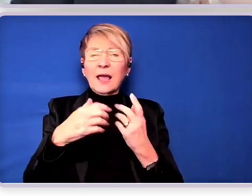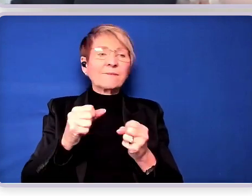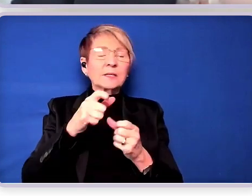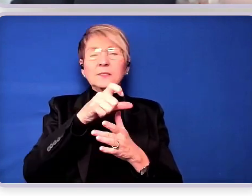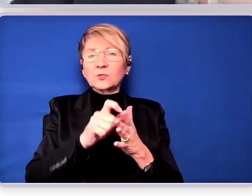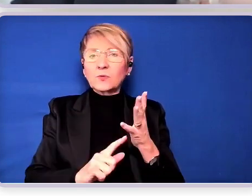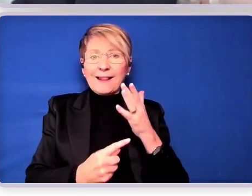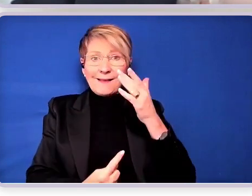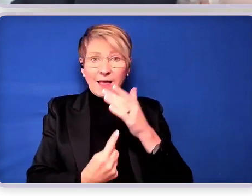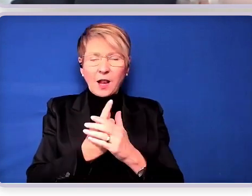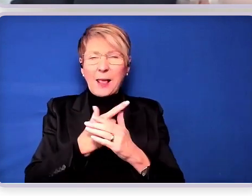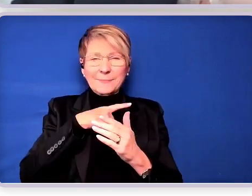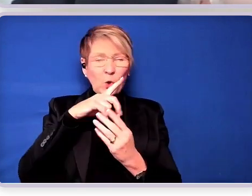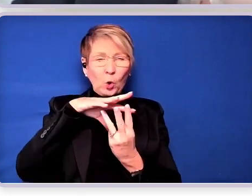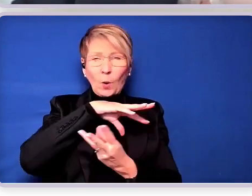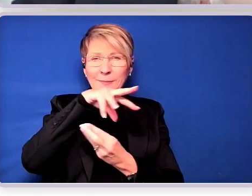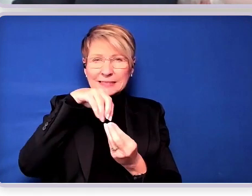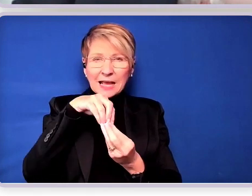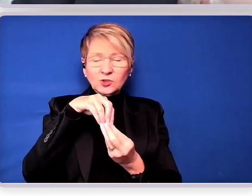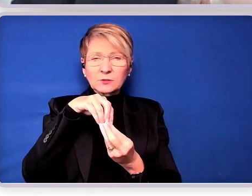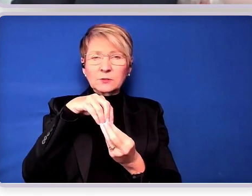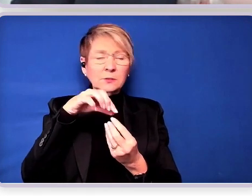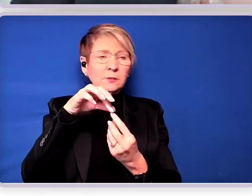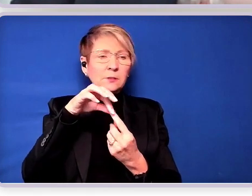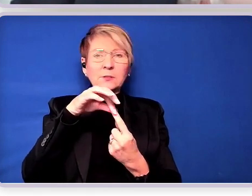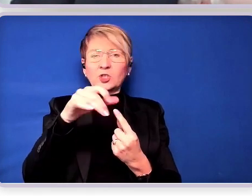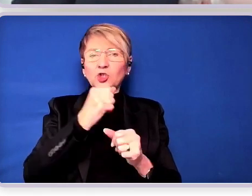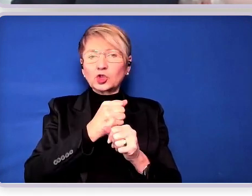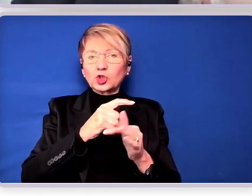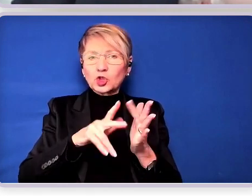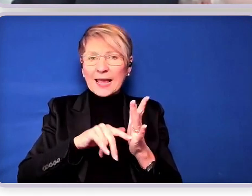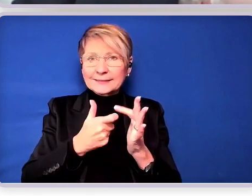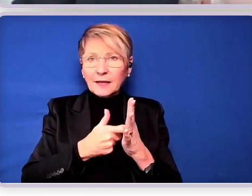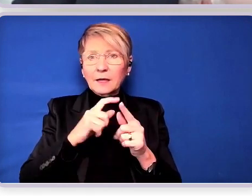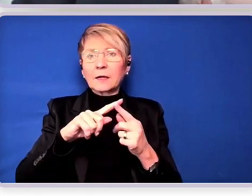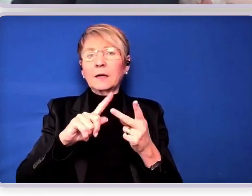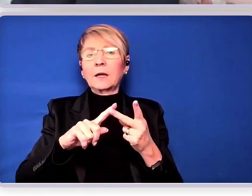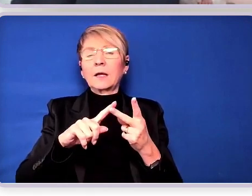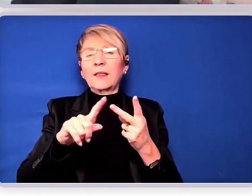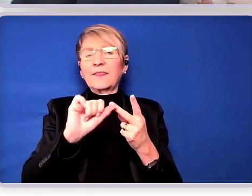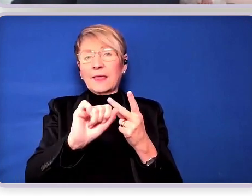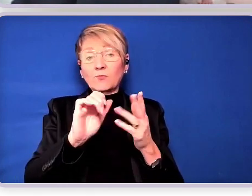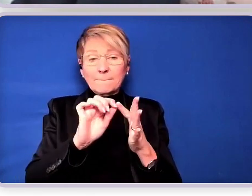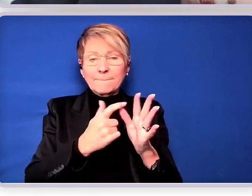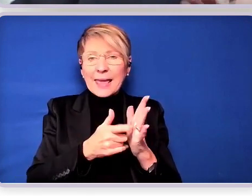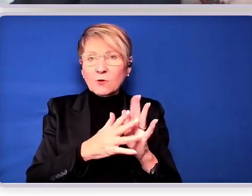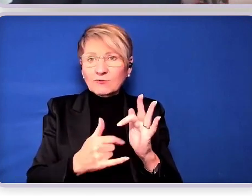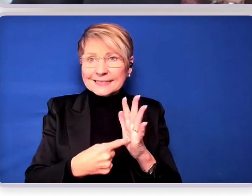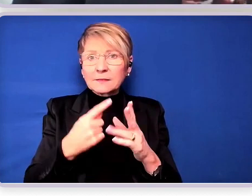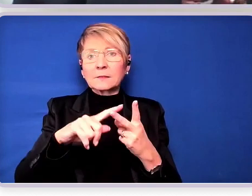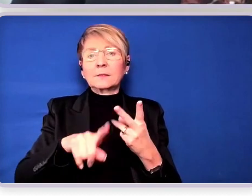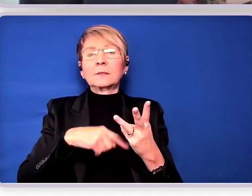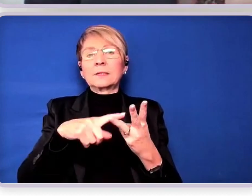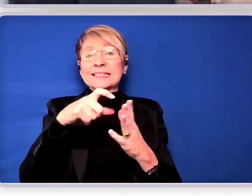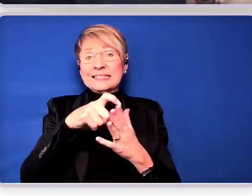to a combination of attributes, for example, gender, parental status, and disability? Yes,